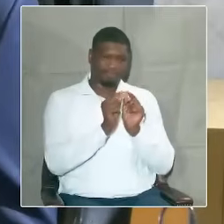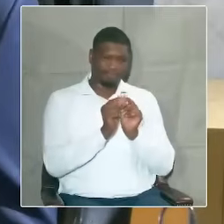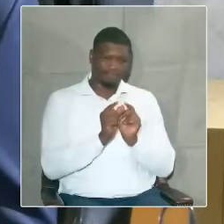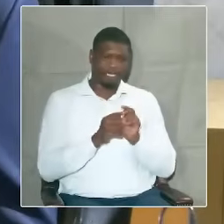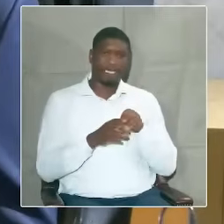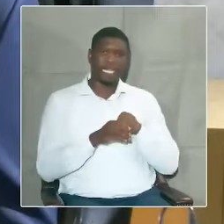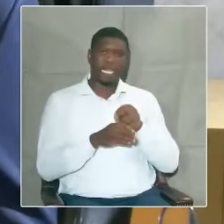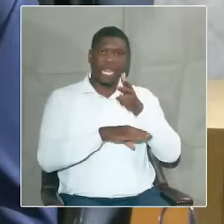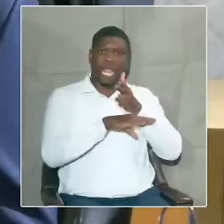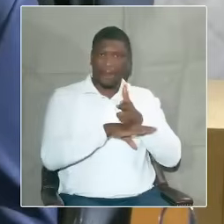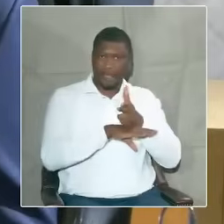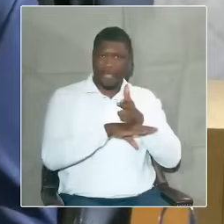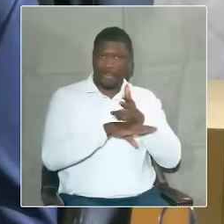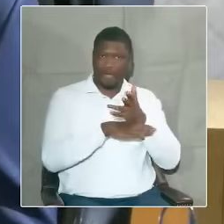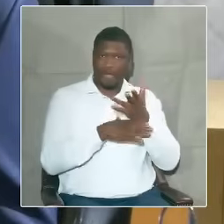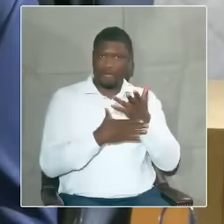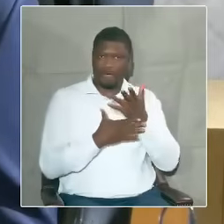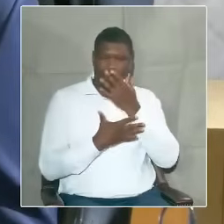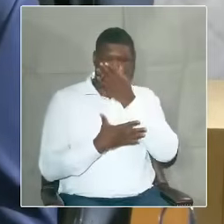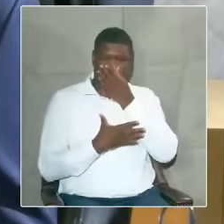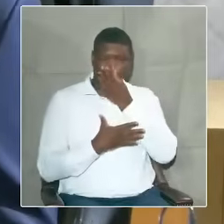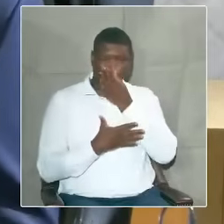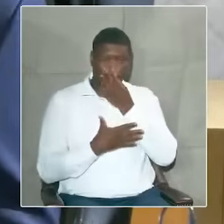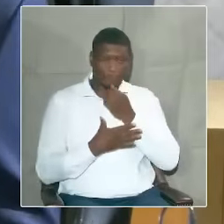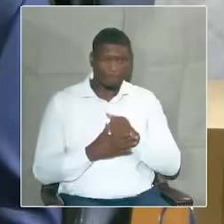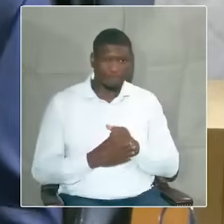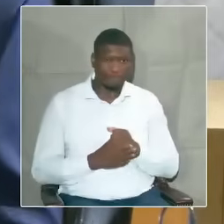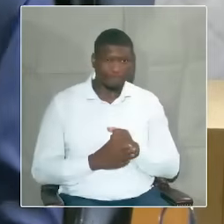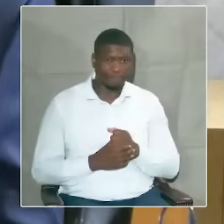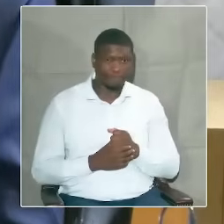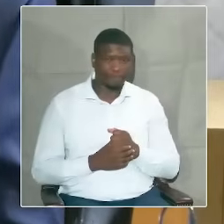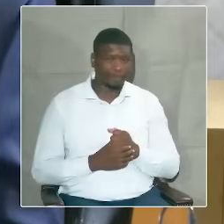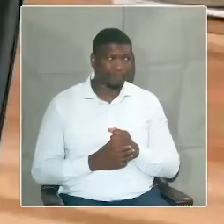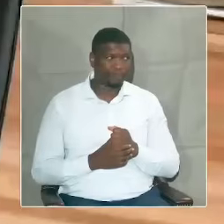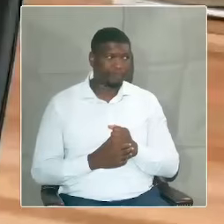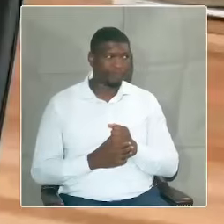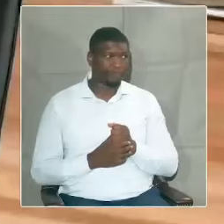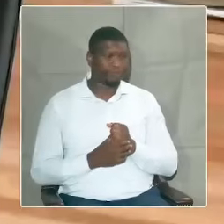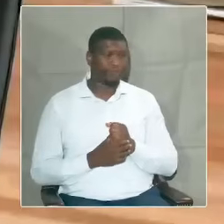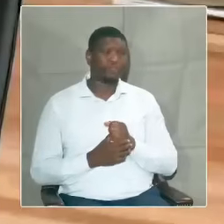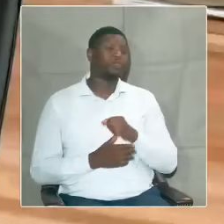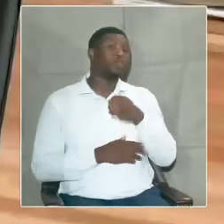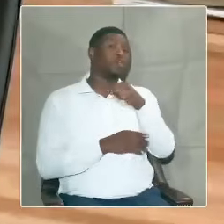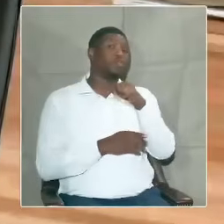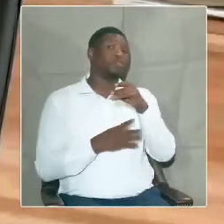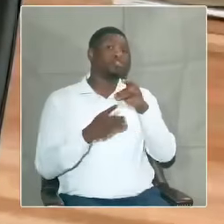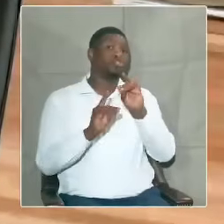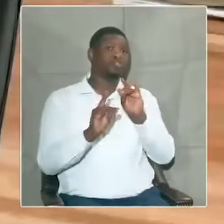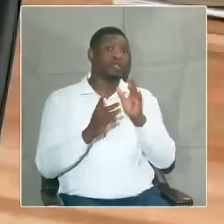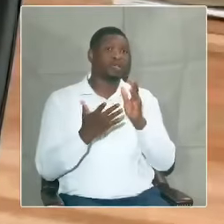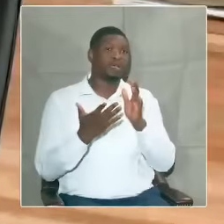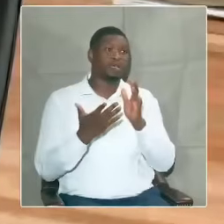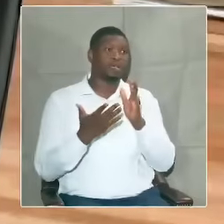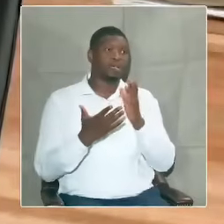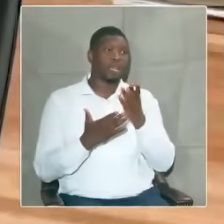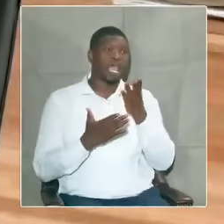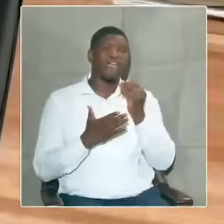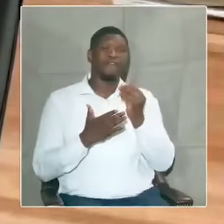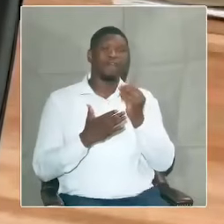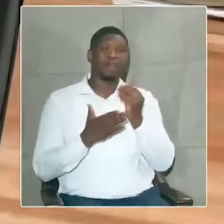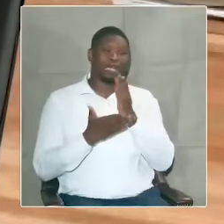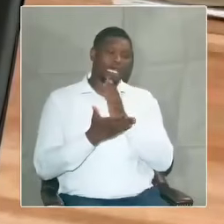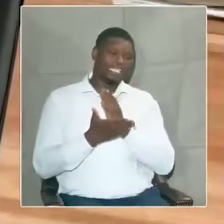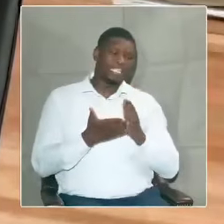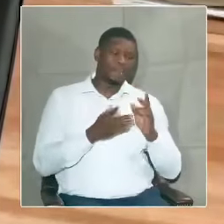in-camera proceedings will be granted. Yes, no, Chair. There's a separate team